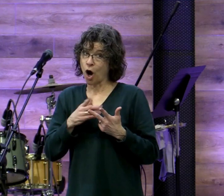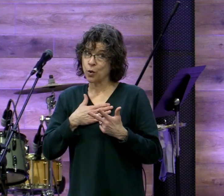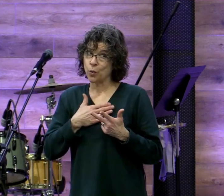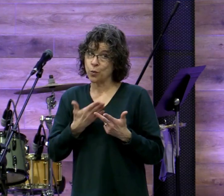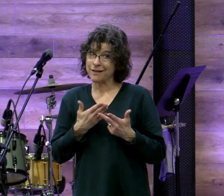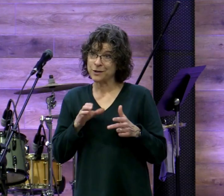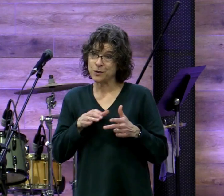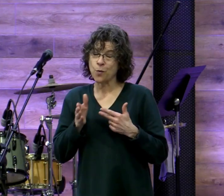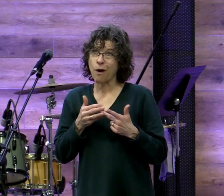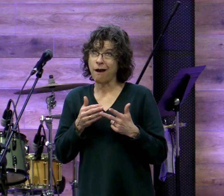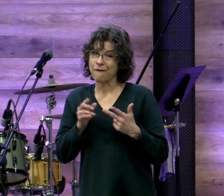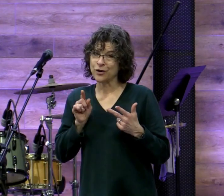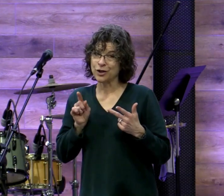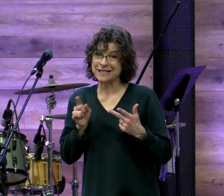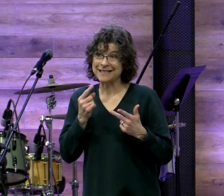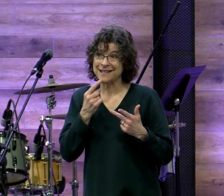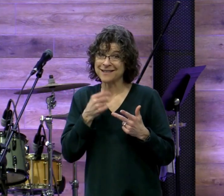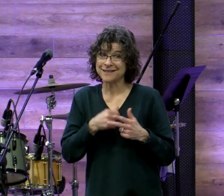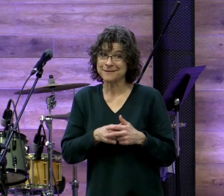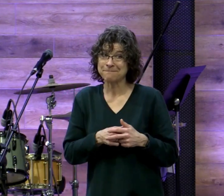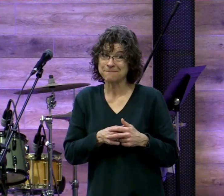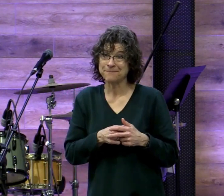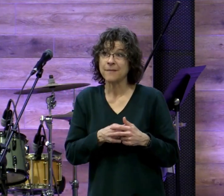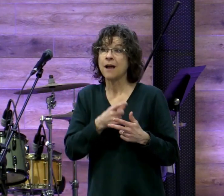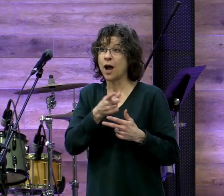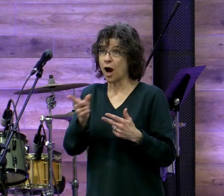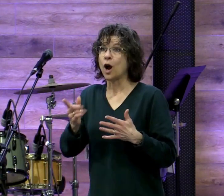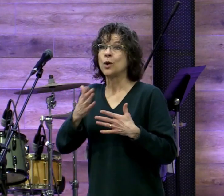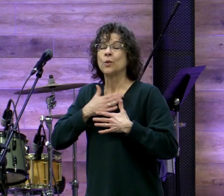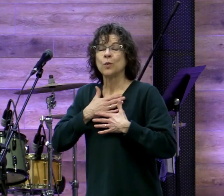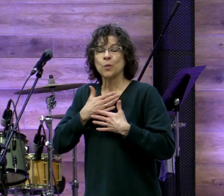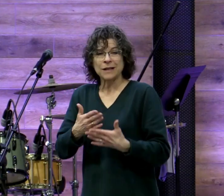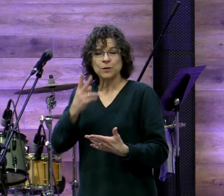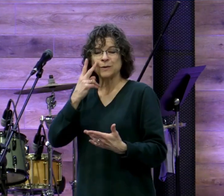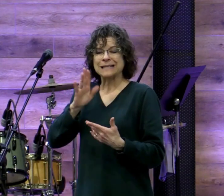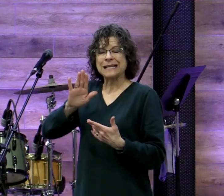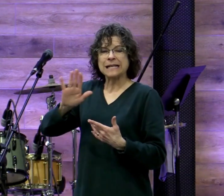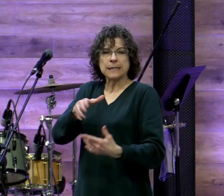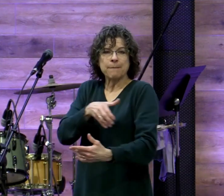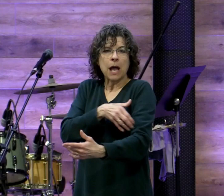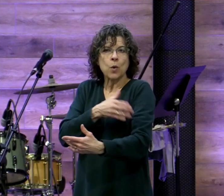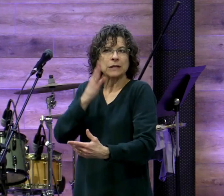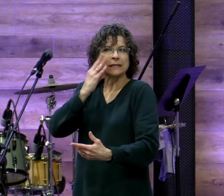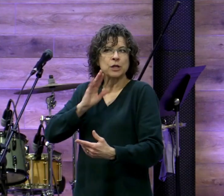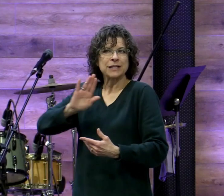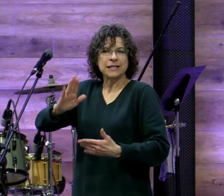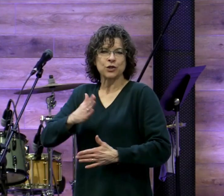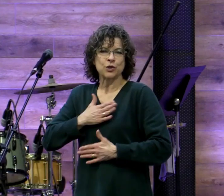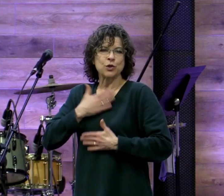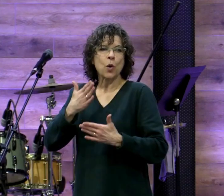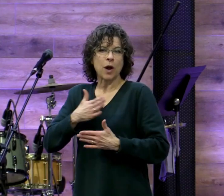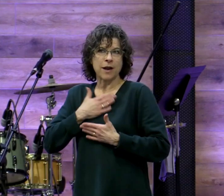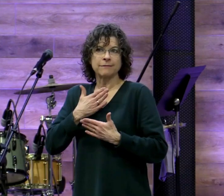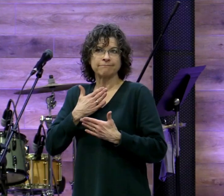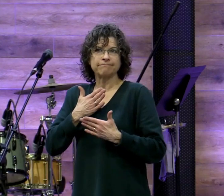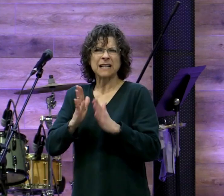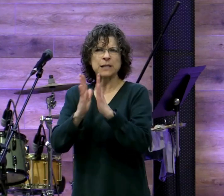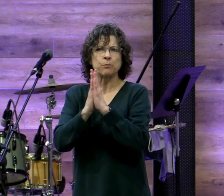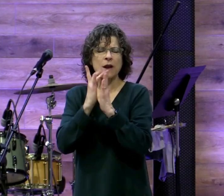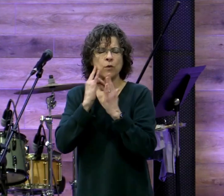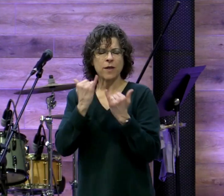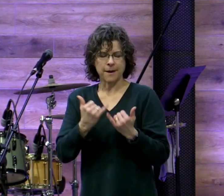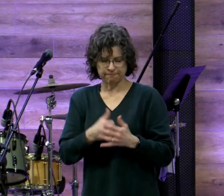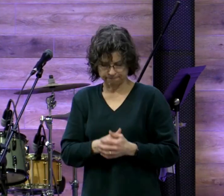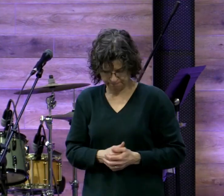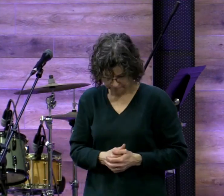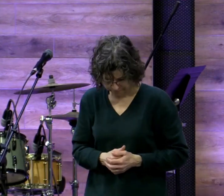do? That you might see his power and experience his joy in a more profound way. Let's pray. God, thank you for